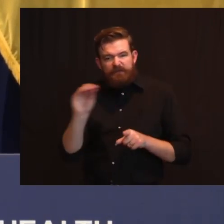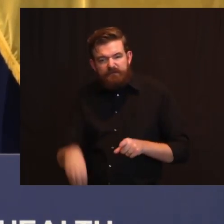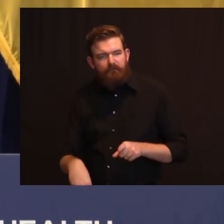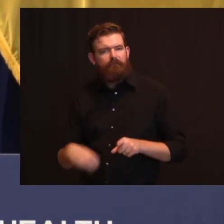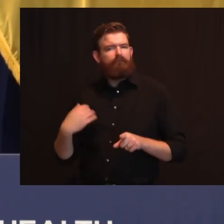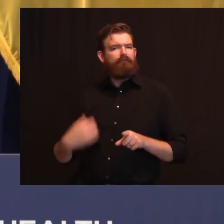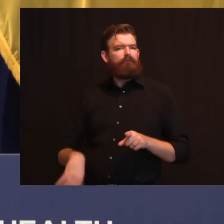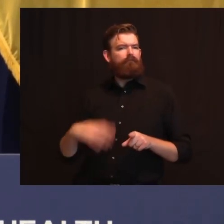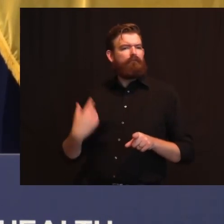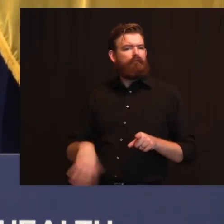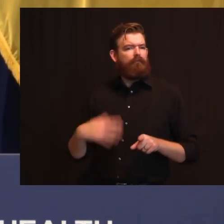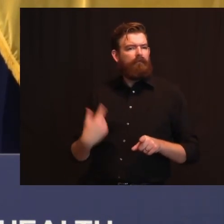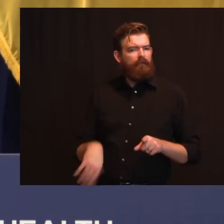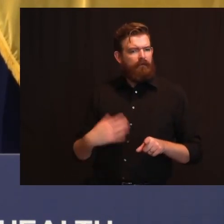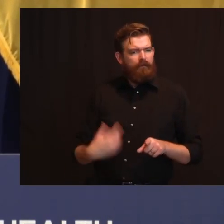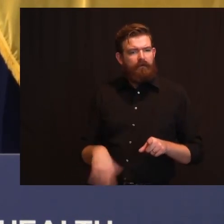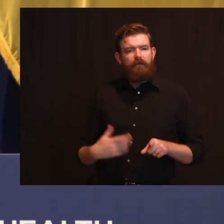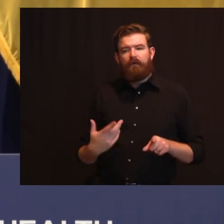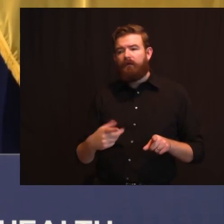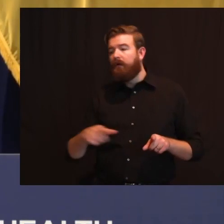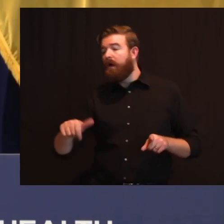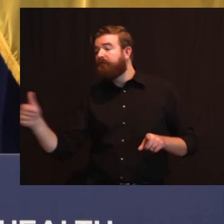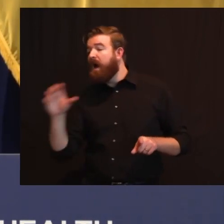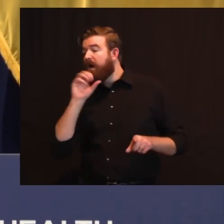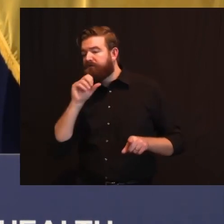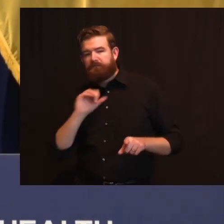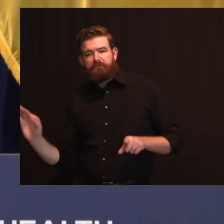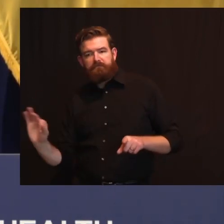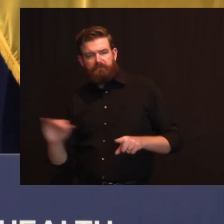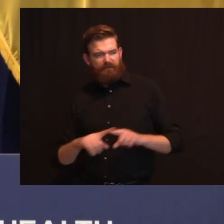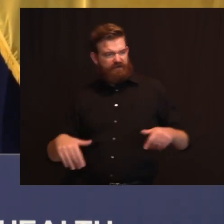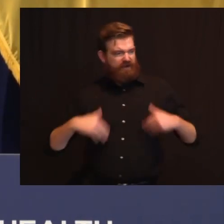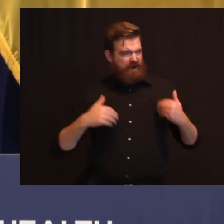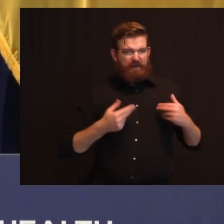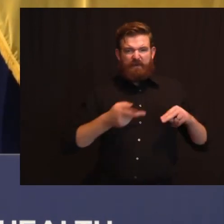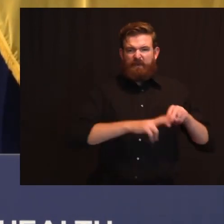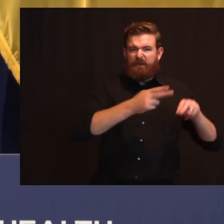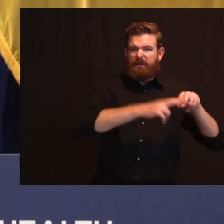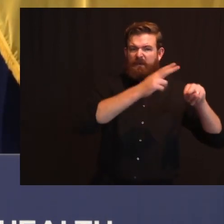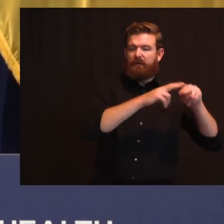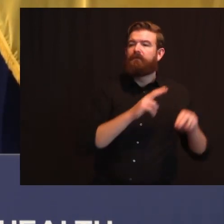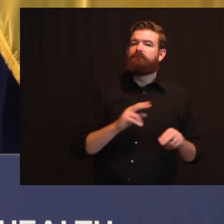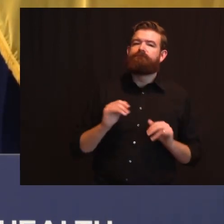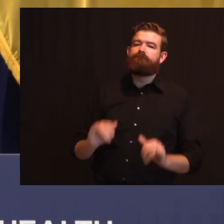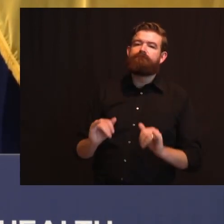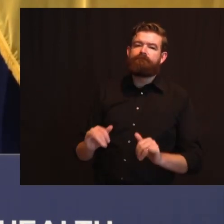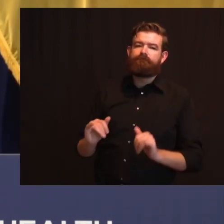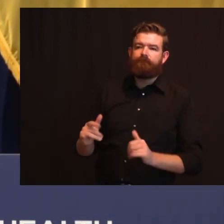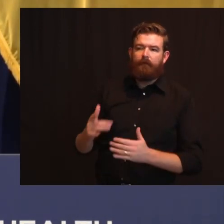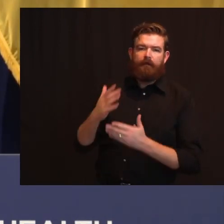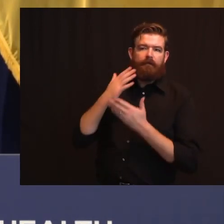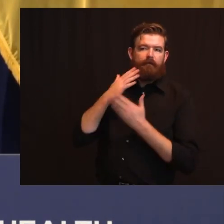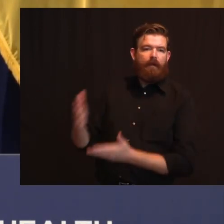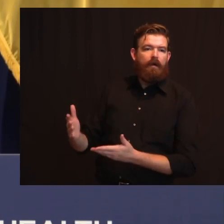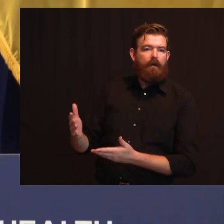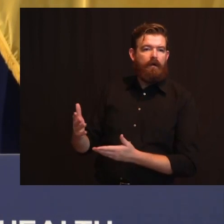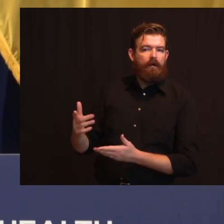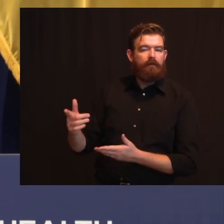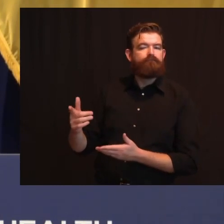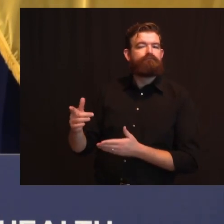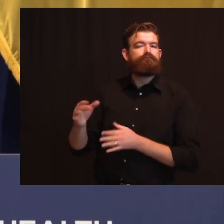4 for those respective age groups. And thank you for always reminding us of the racial disparities of this